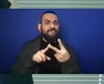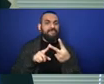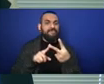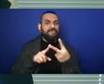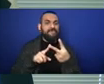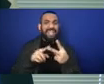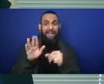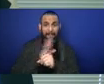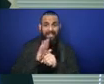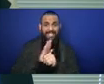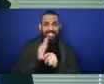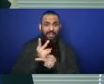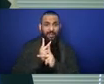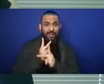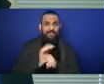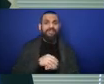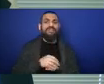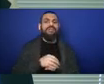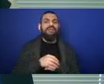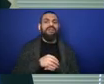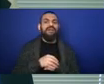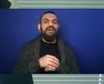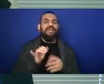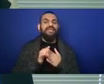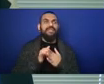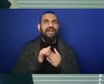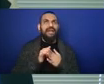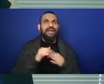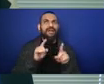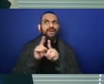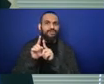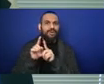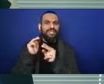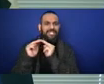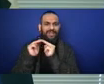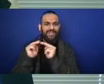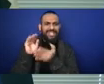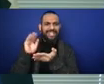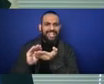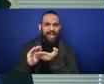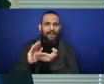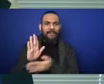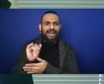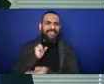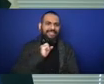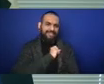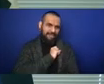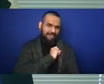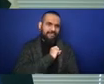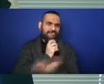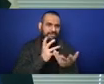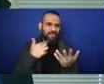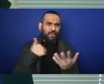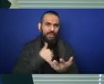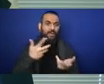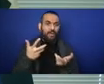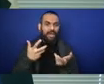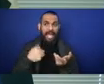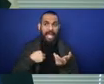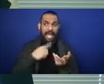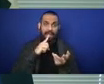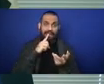who exceed the income threshold, those dependents don't qualify. So it's only those who qualify under the thresholds. But I agree